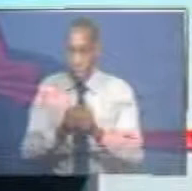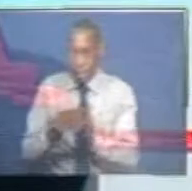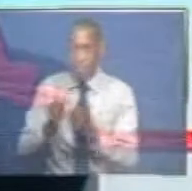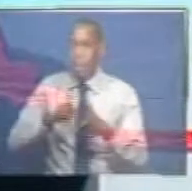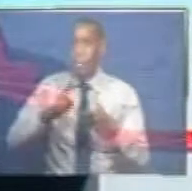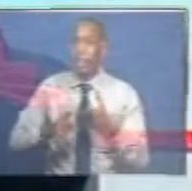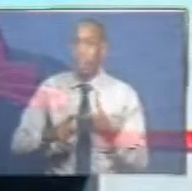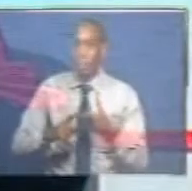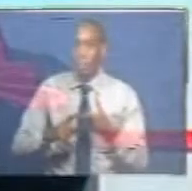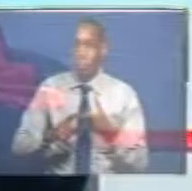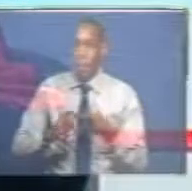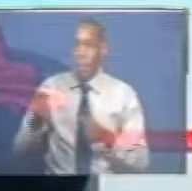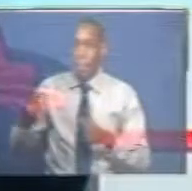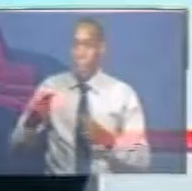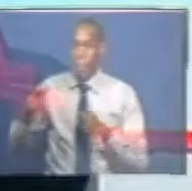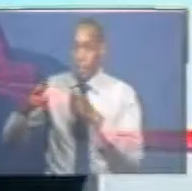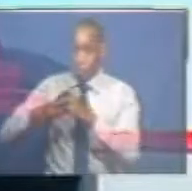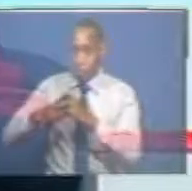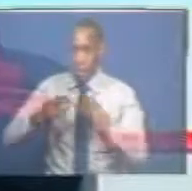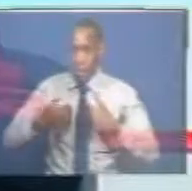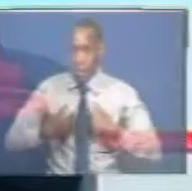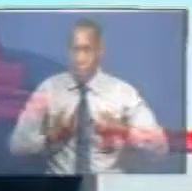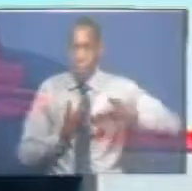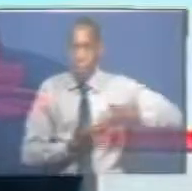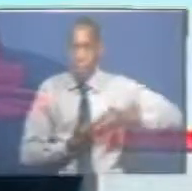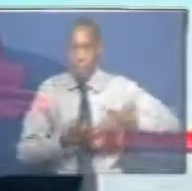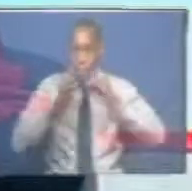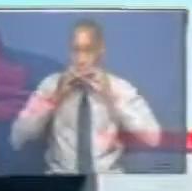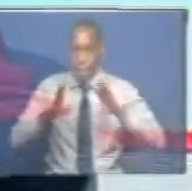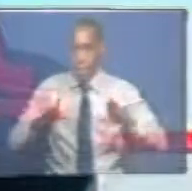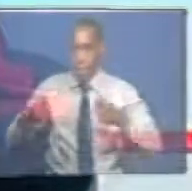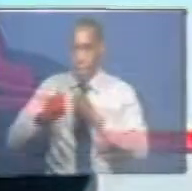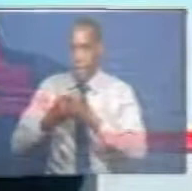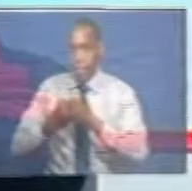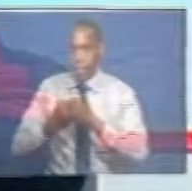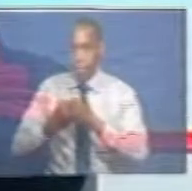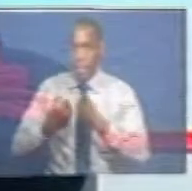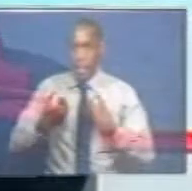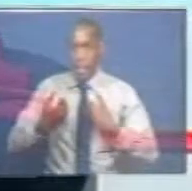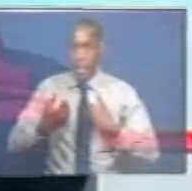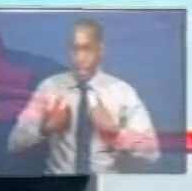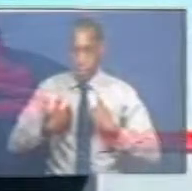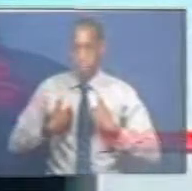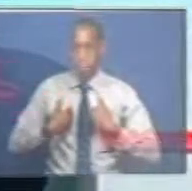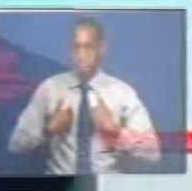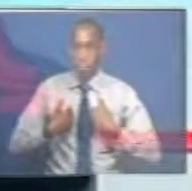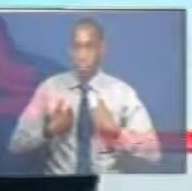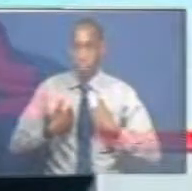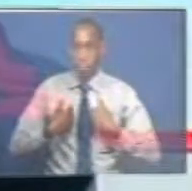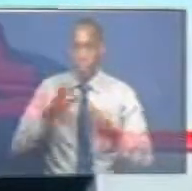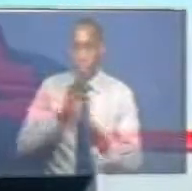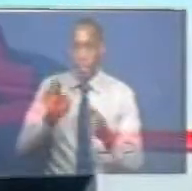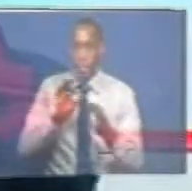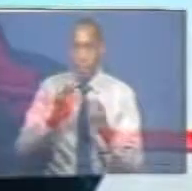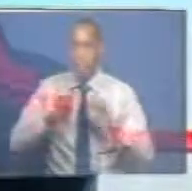in June, we have a Baby Blessing Charity Cup, where we have, inside the Arsenal Kenya, we have specific